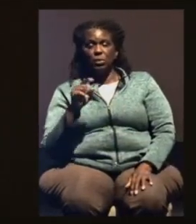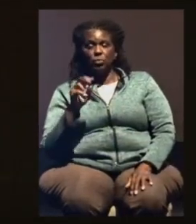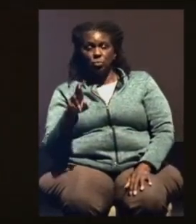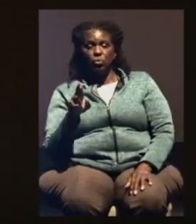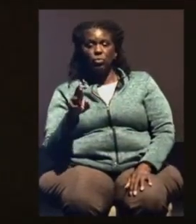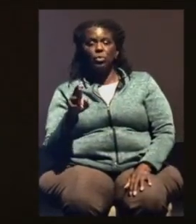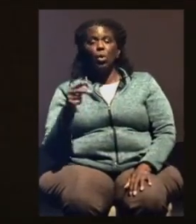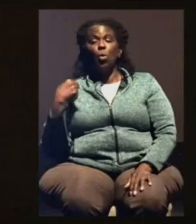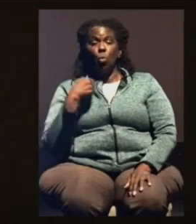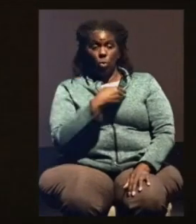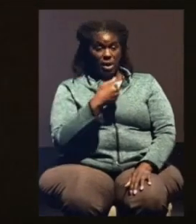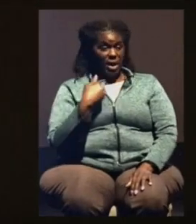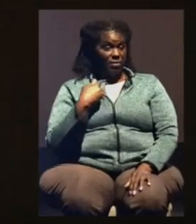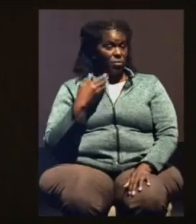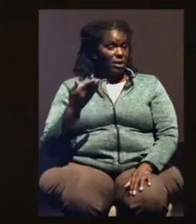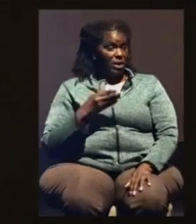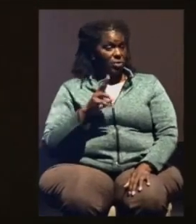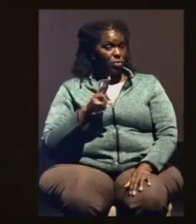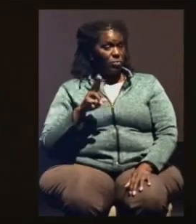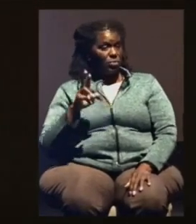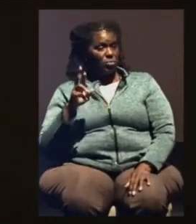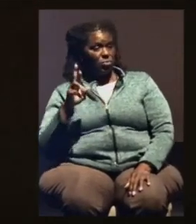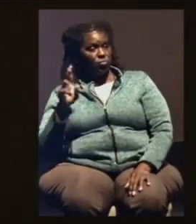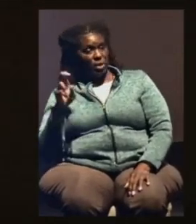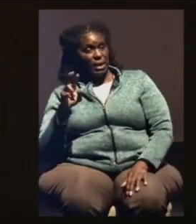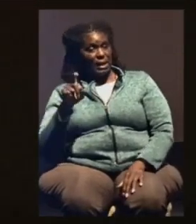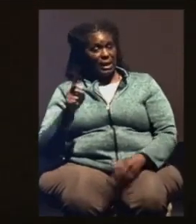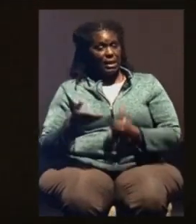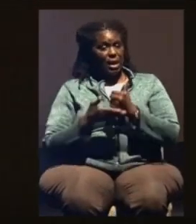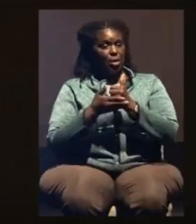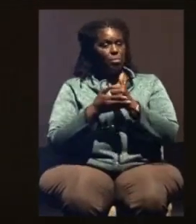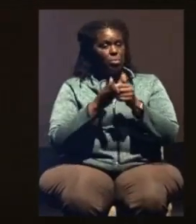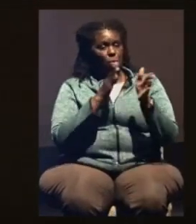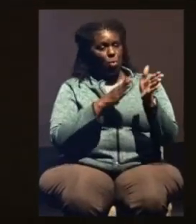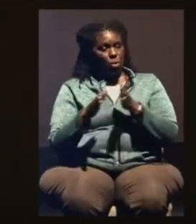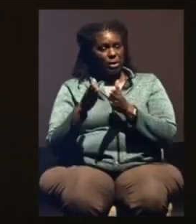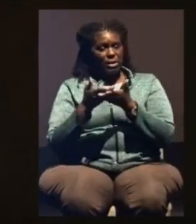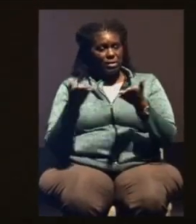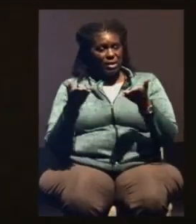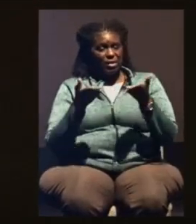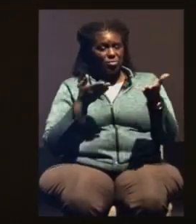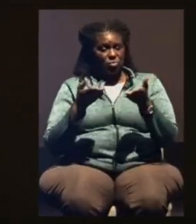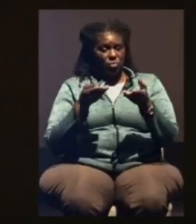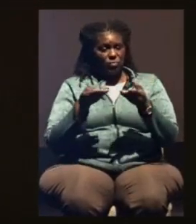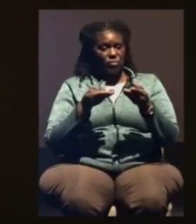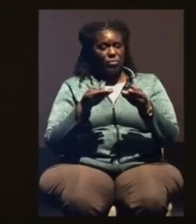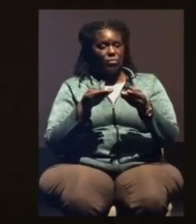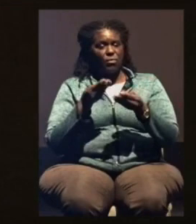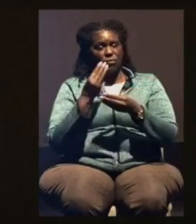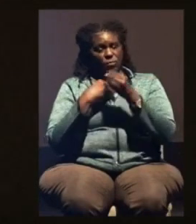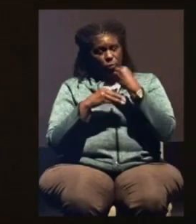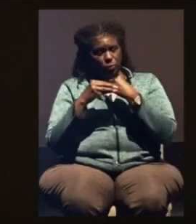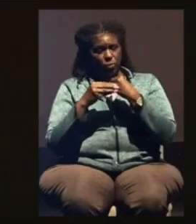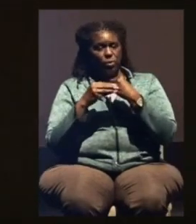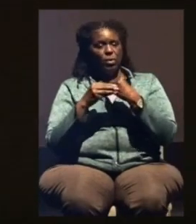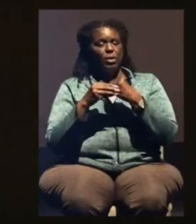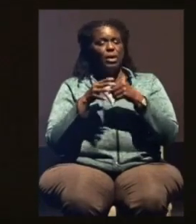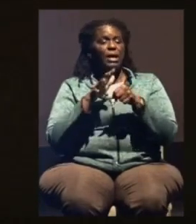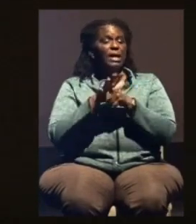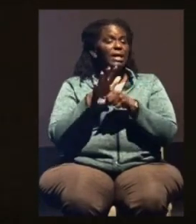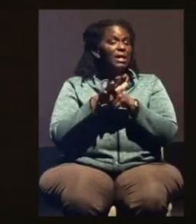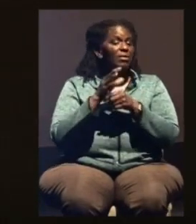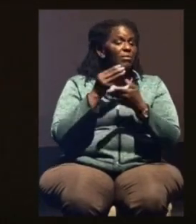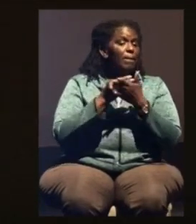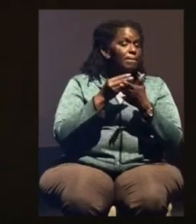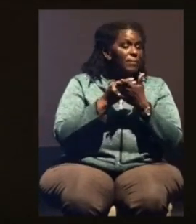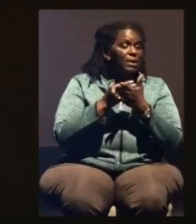at the University of Redlands. But they need you to help sort items and also to serve meals. So with adequate funding, innovative